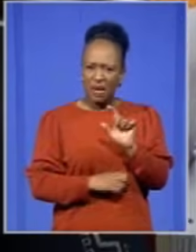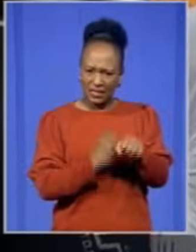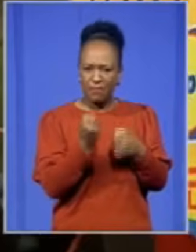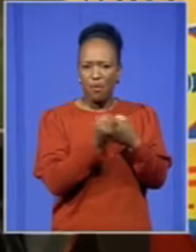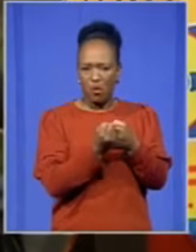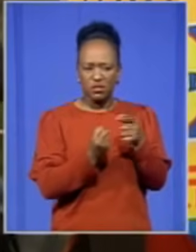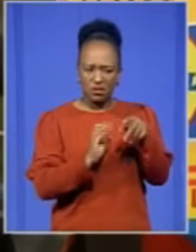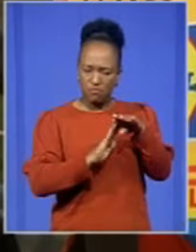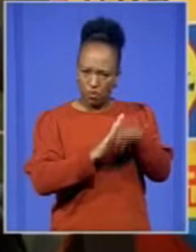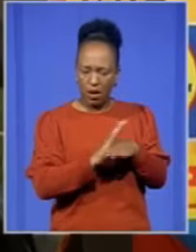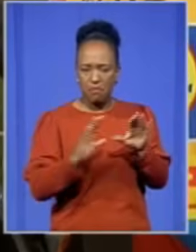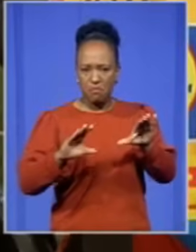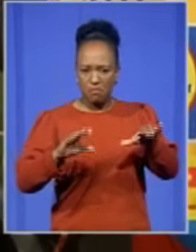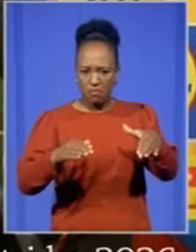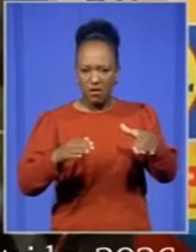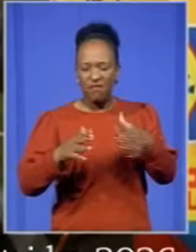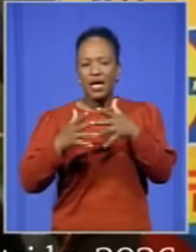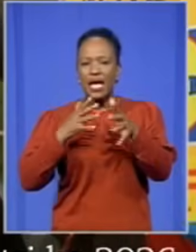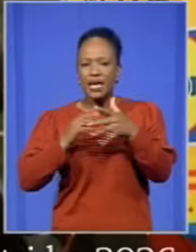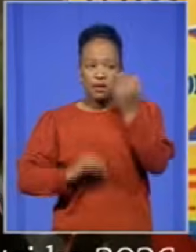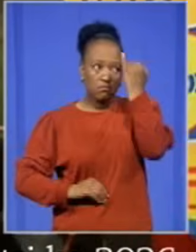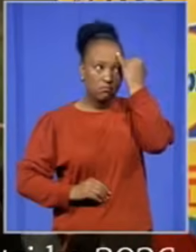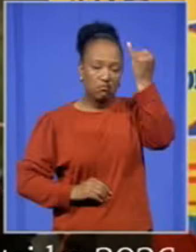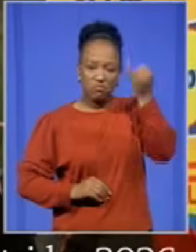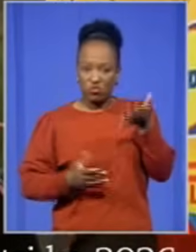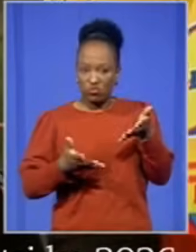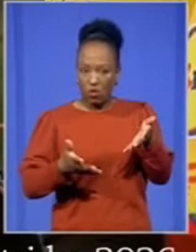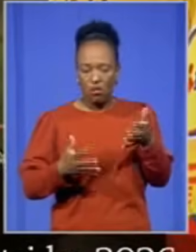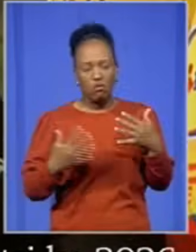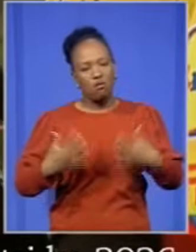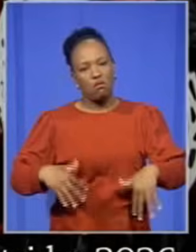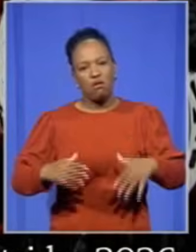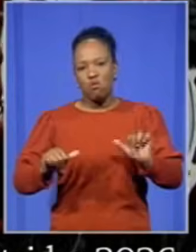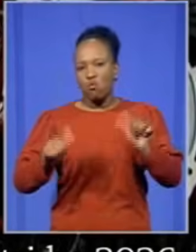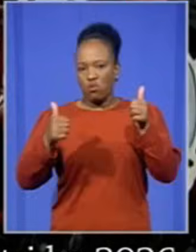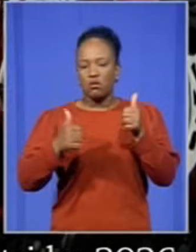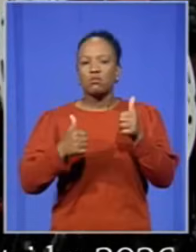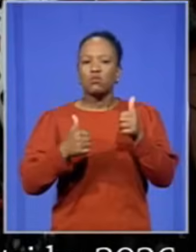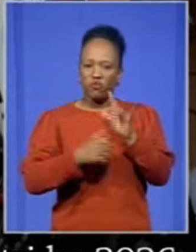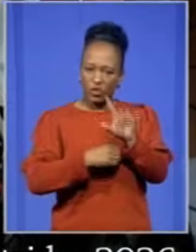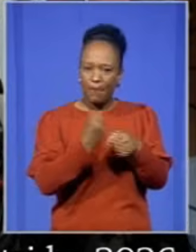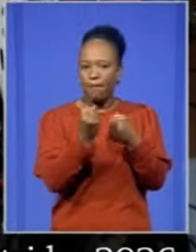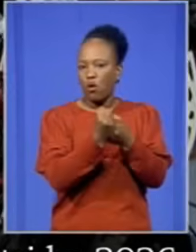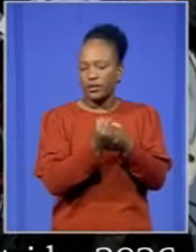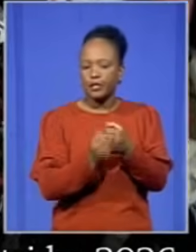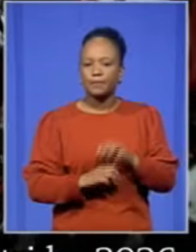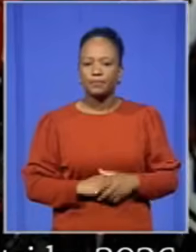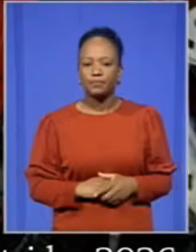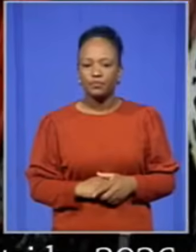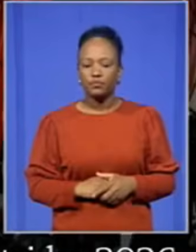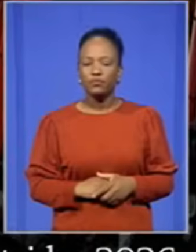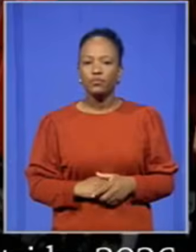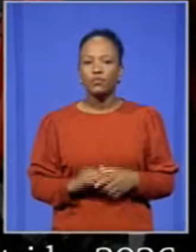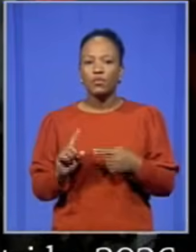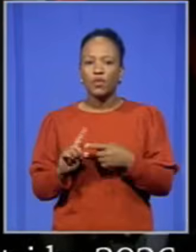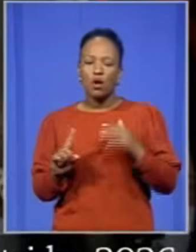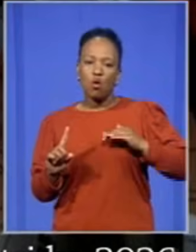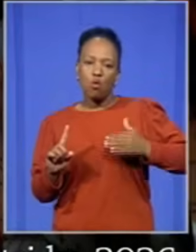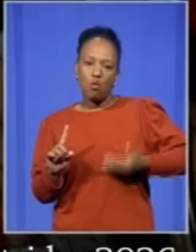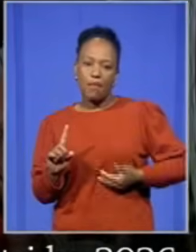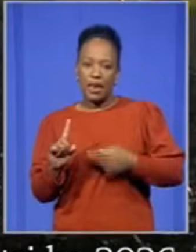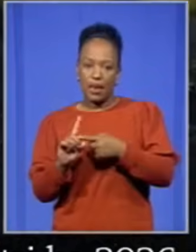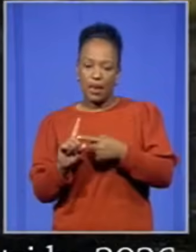kilometers. Any initiative like this is a good cause and you can never go wrong to support it. Mosadi wa mono Kimberley yo anang le dingwaga di feta 10 a tshela ka bolwetse